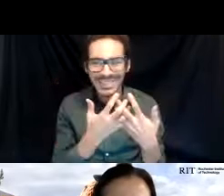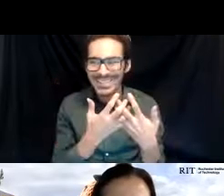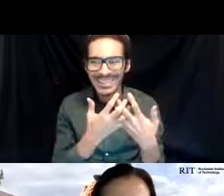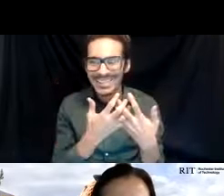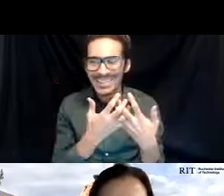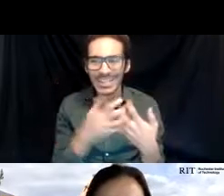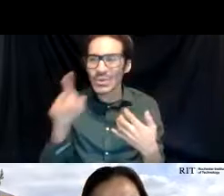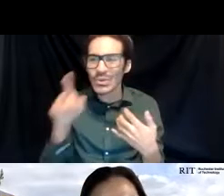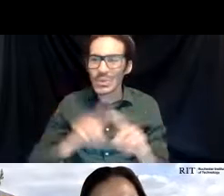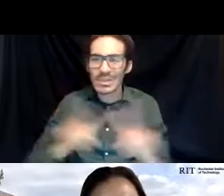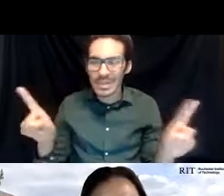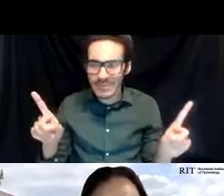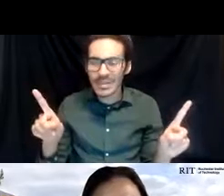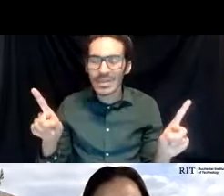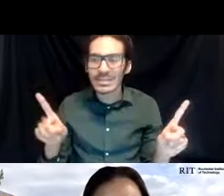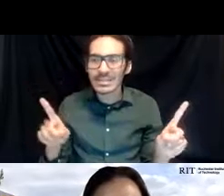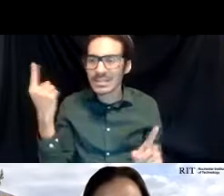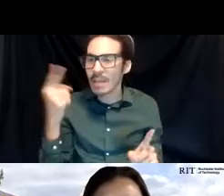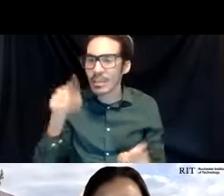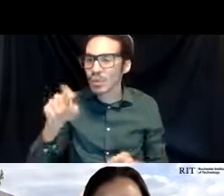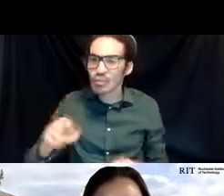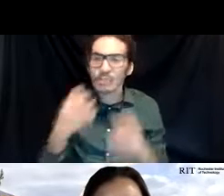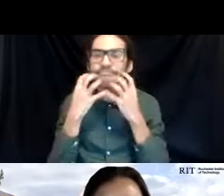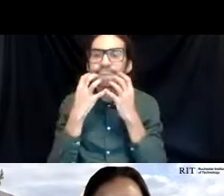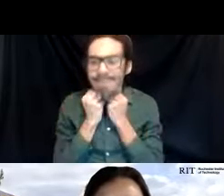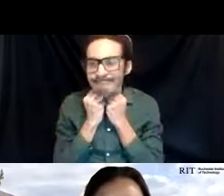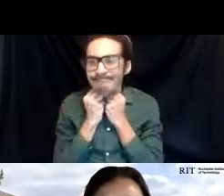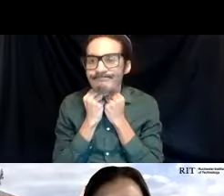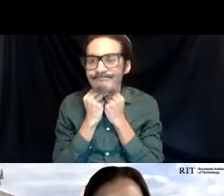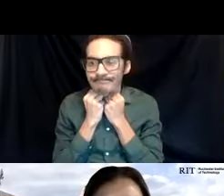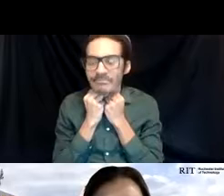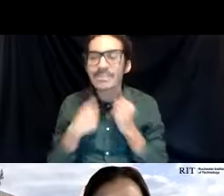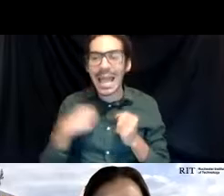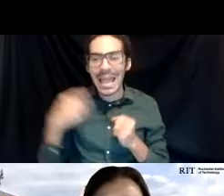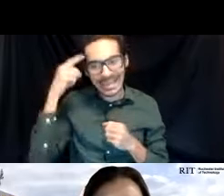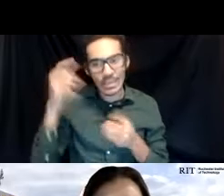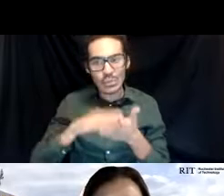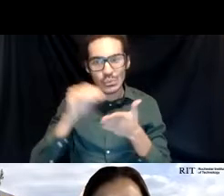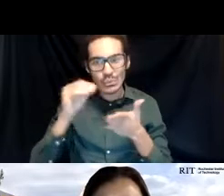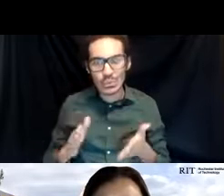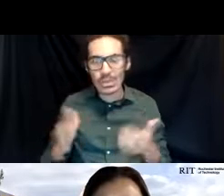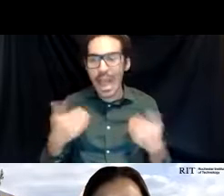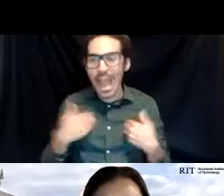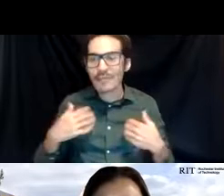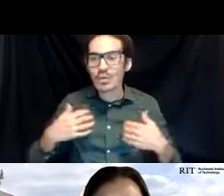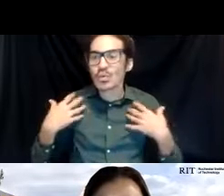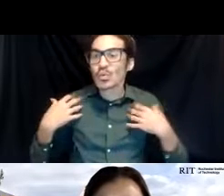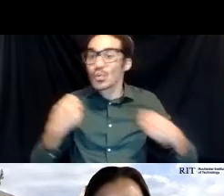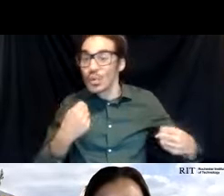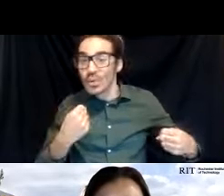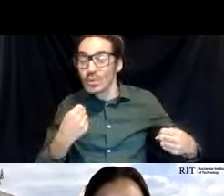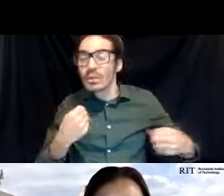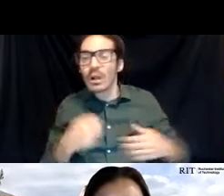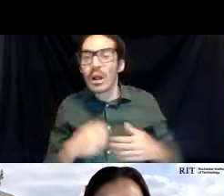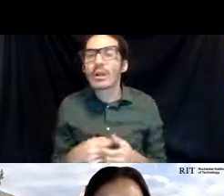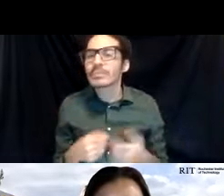you being different is something that you should cherish. And I think students who had courage,